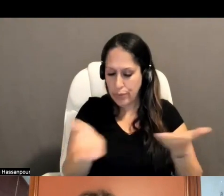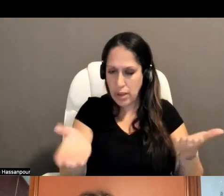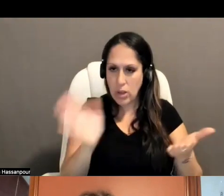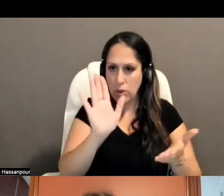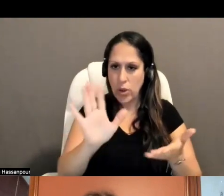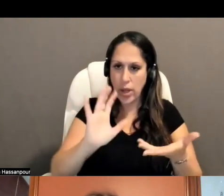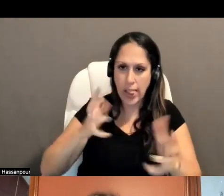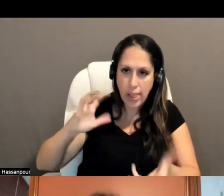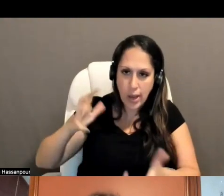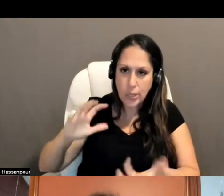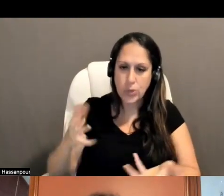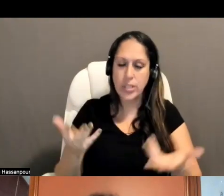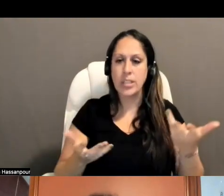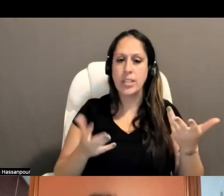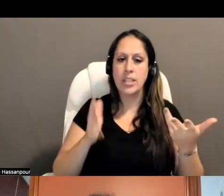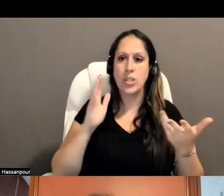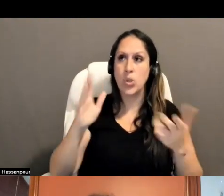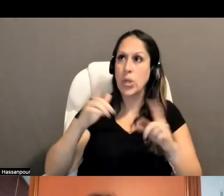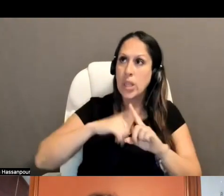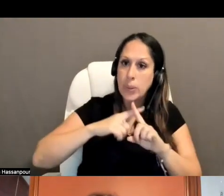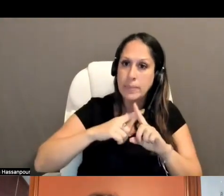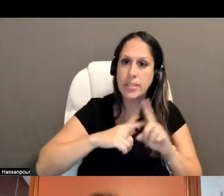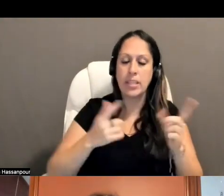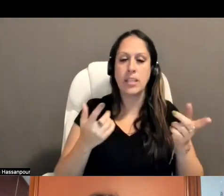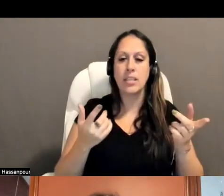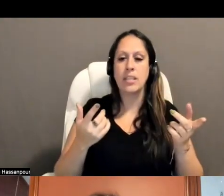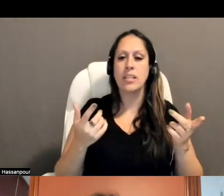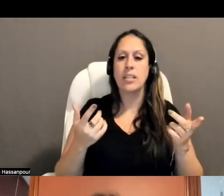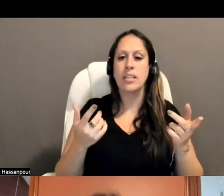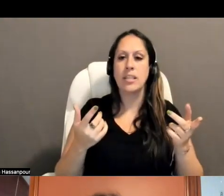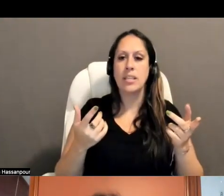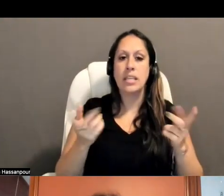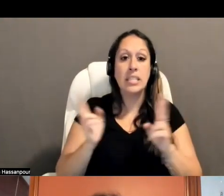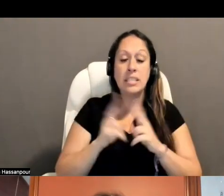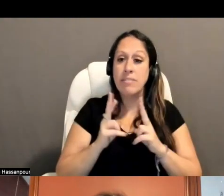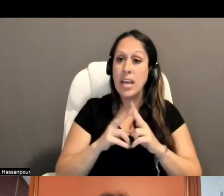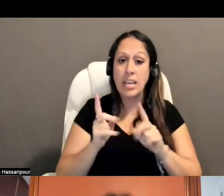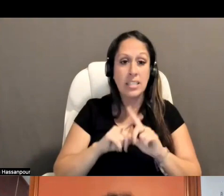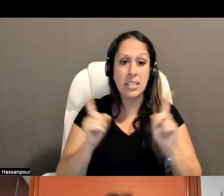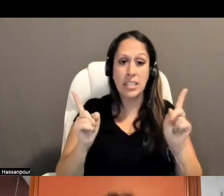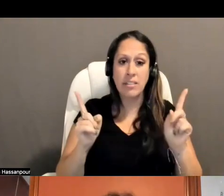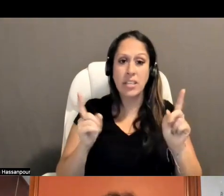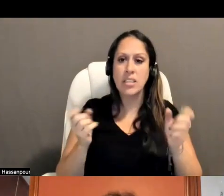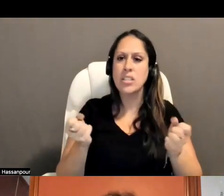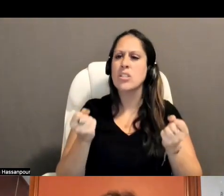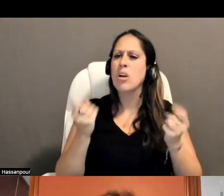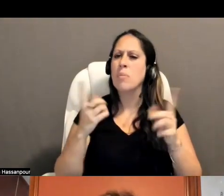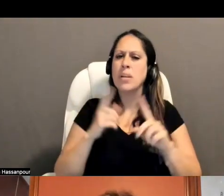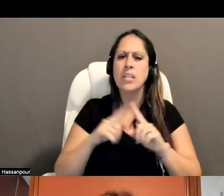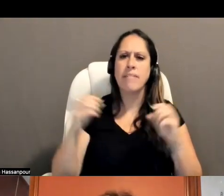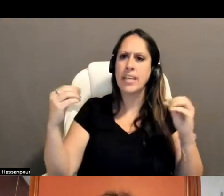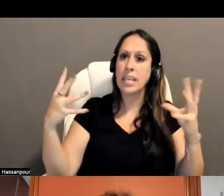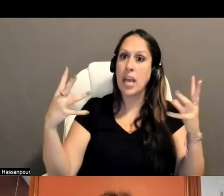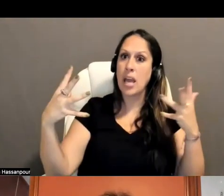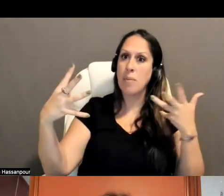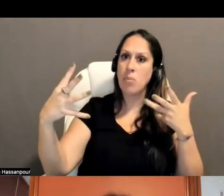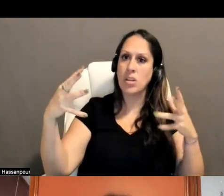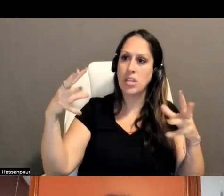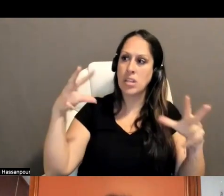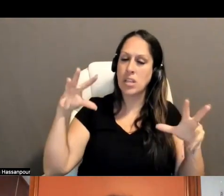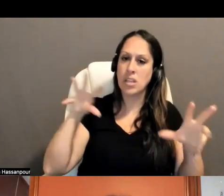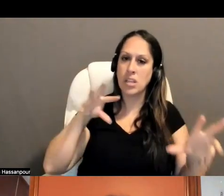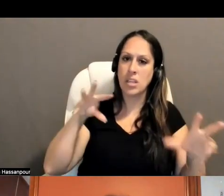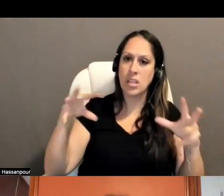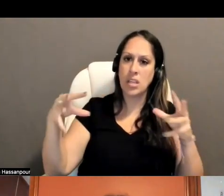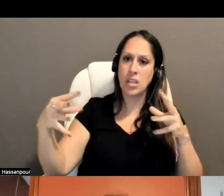laundry, your thermostats. It's very, very different. And there's so many cameras around now too. Yes. Surveillance, not